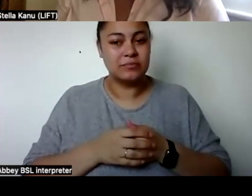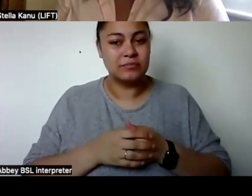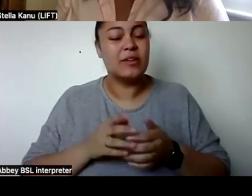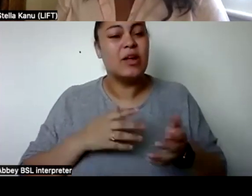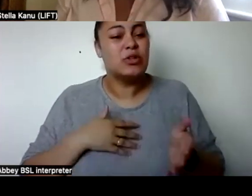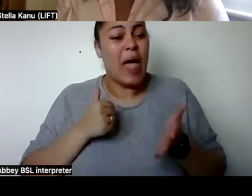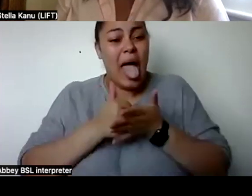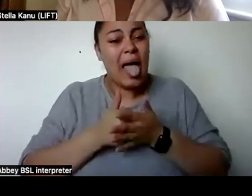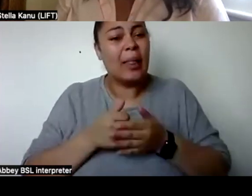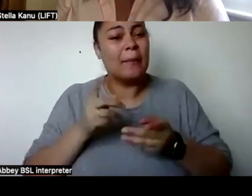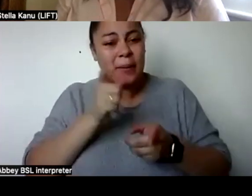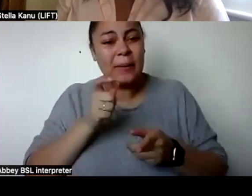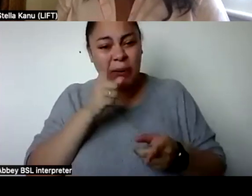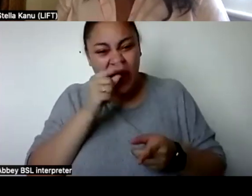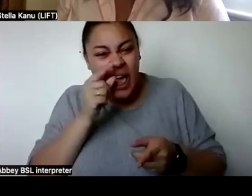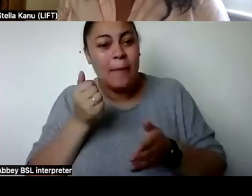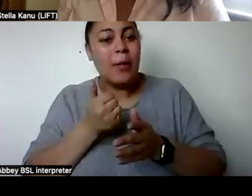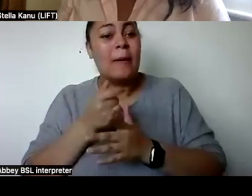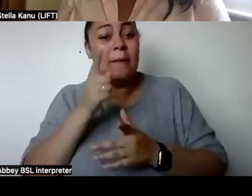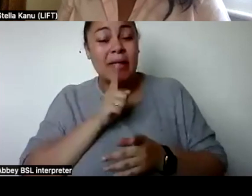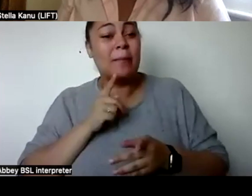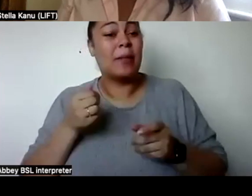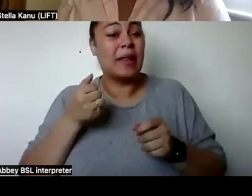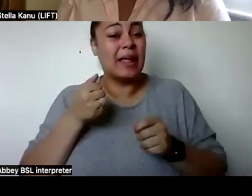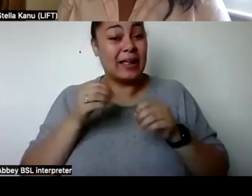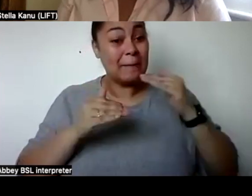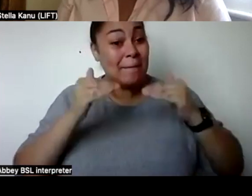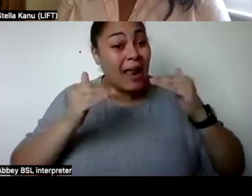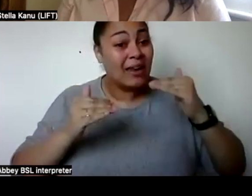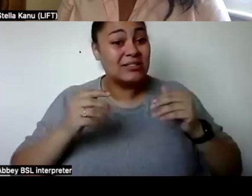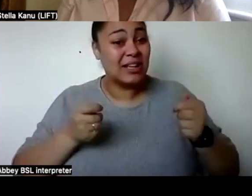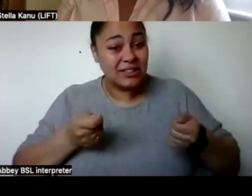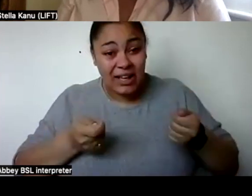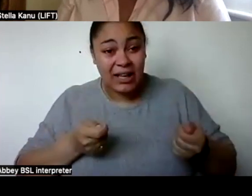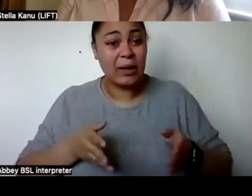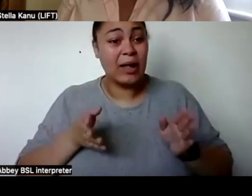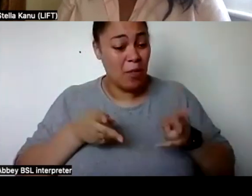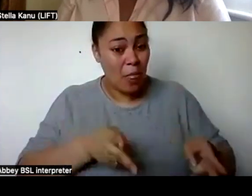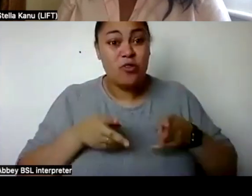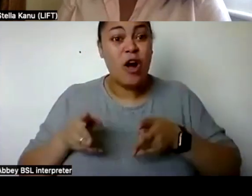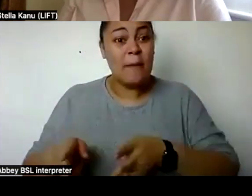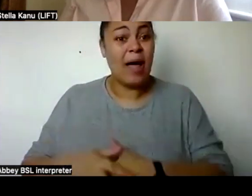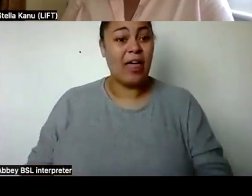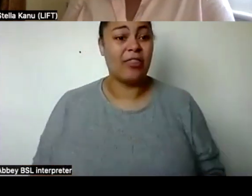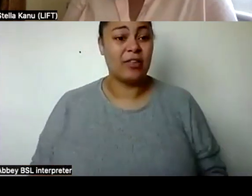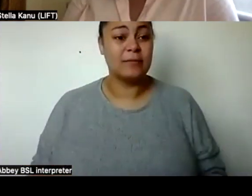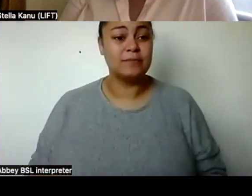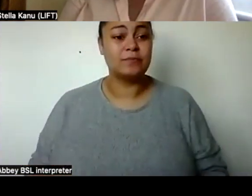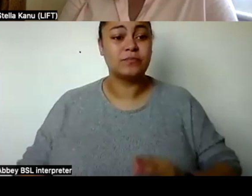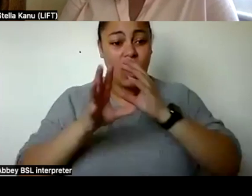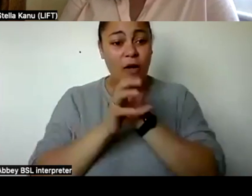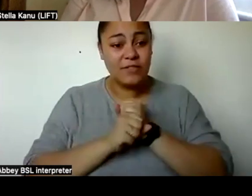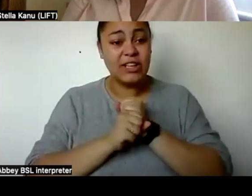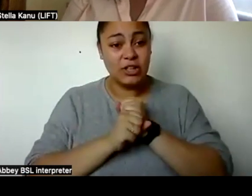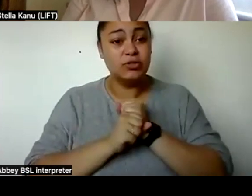track. We introduced an employee assistance program, which provided confidential support, not only for our employees,